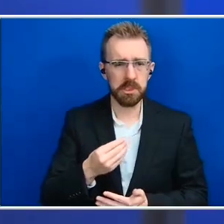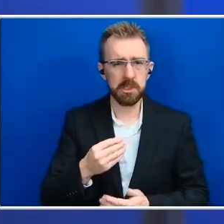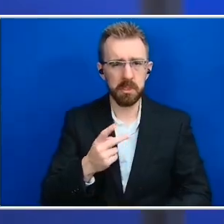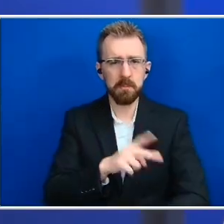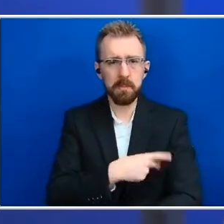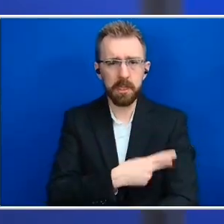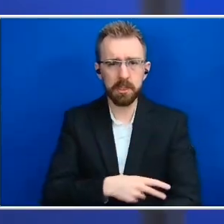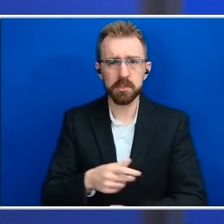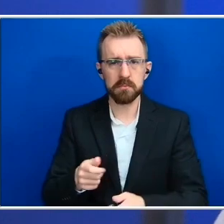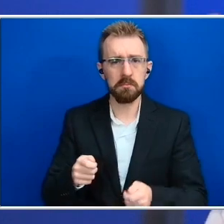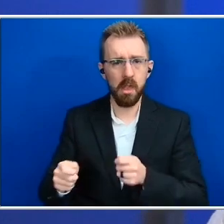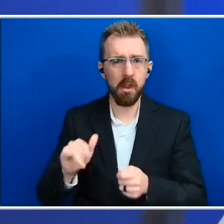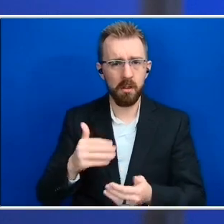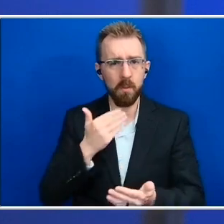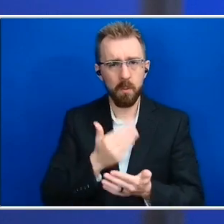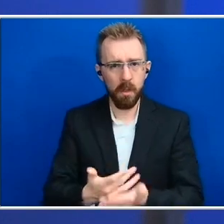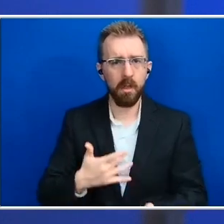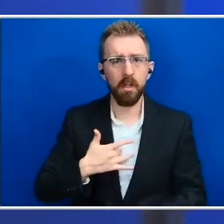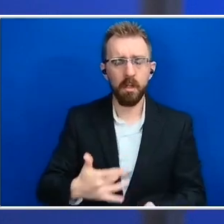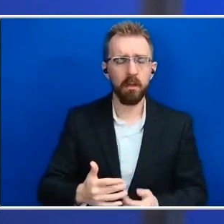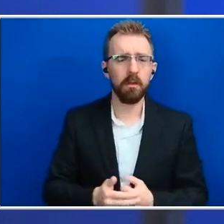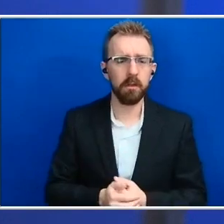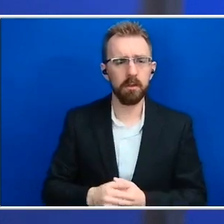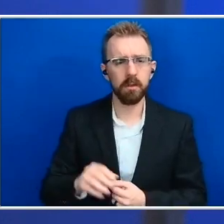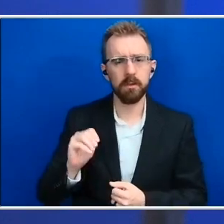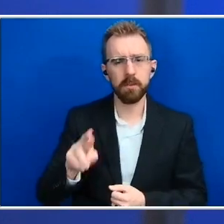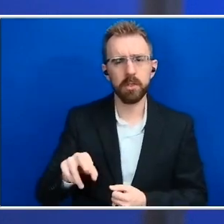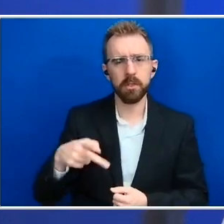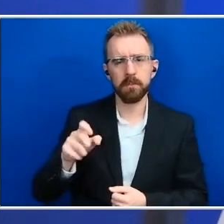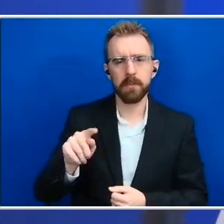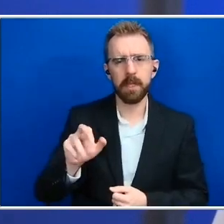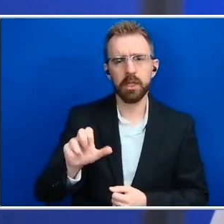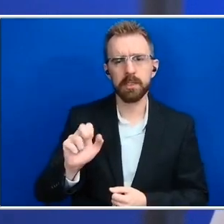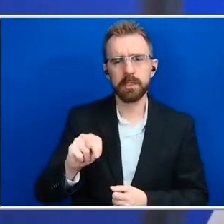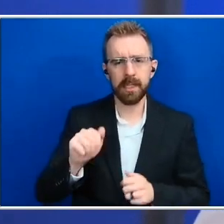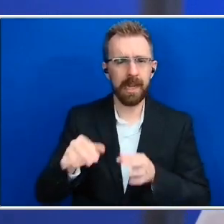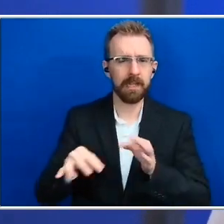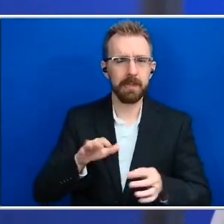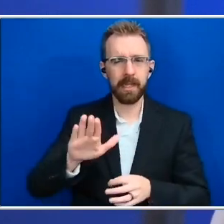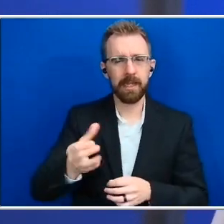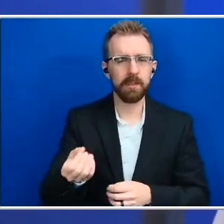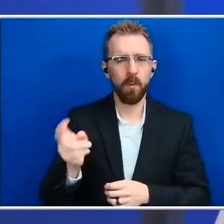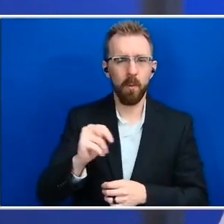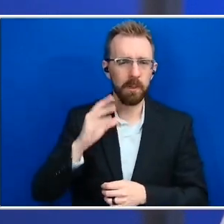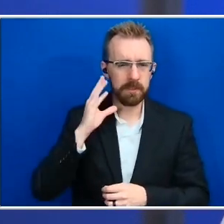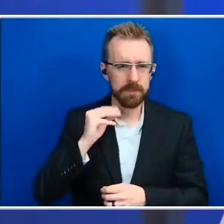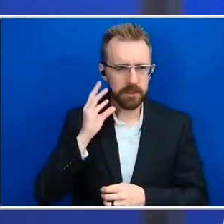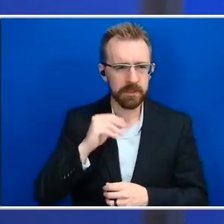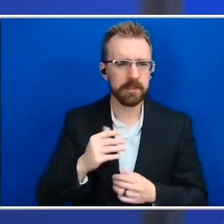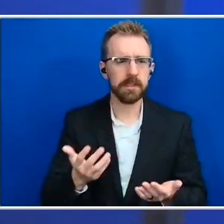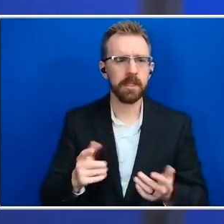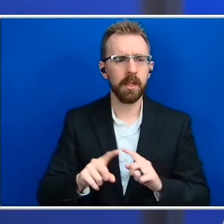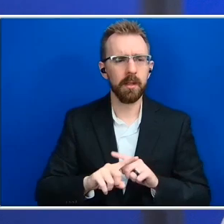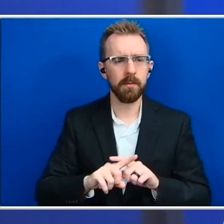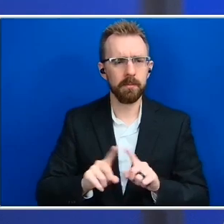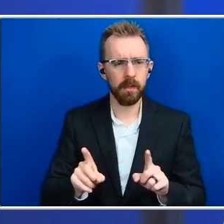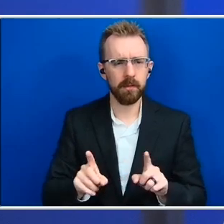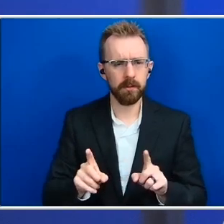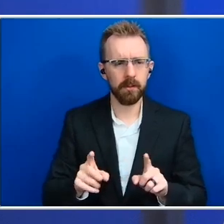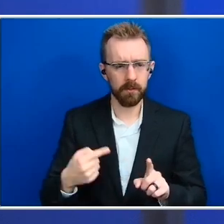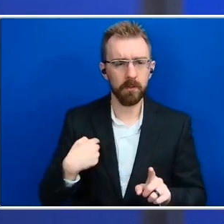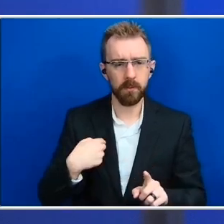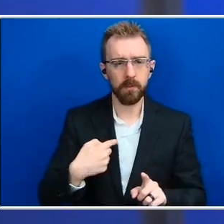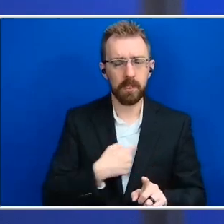well. Mr. Peterson can explain from his own experience, but I quote